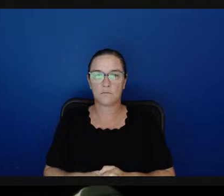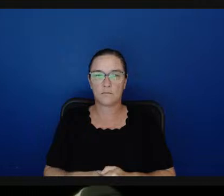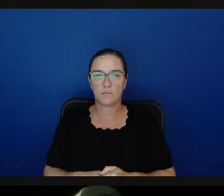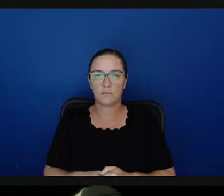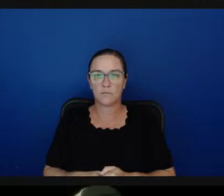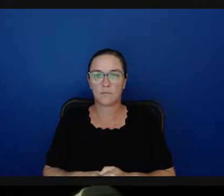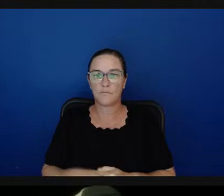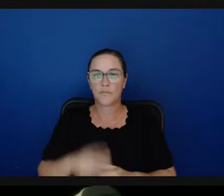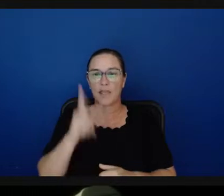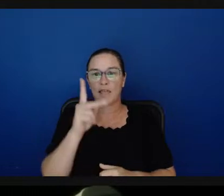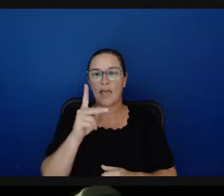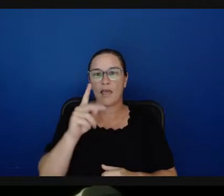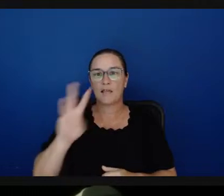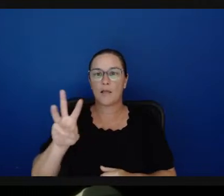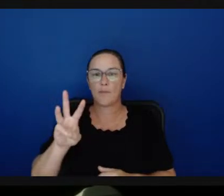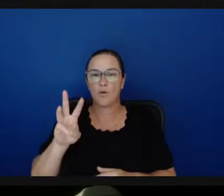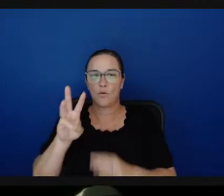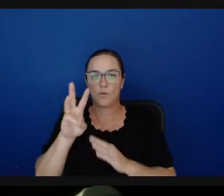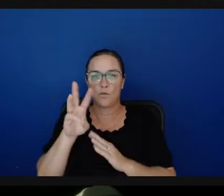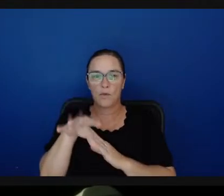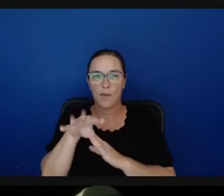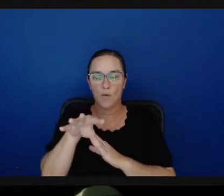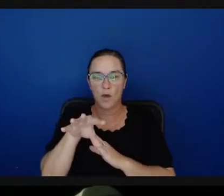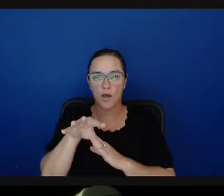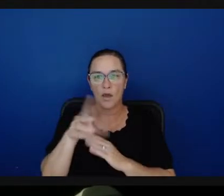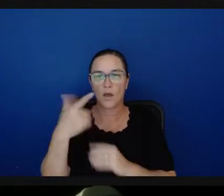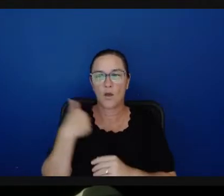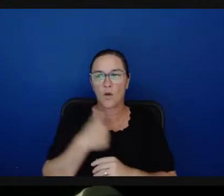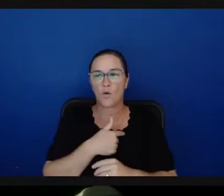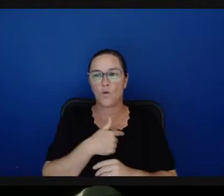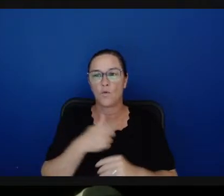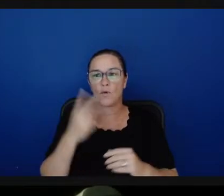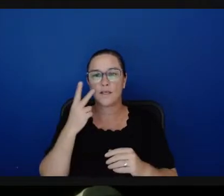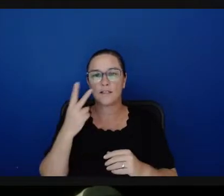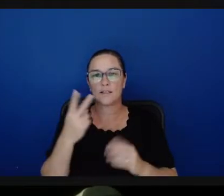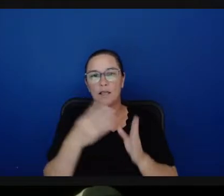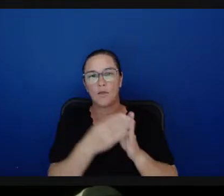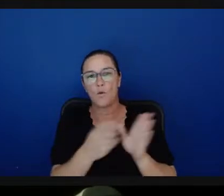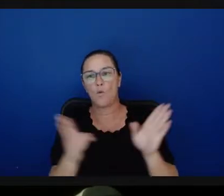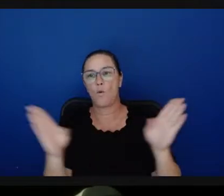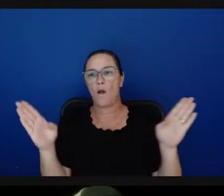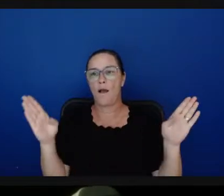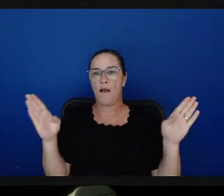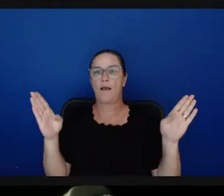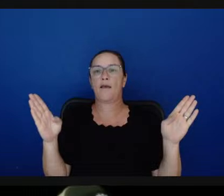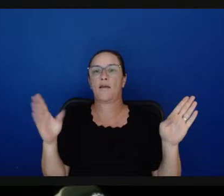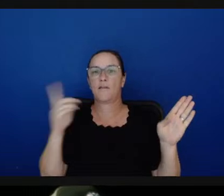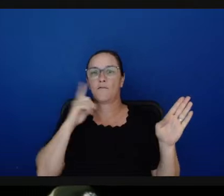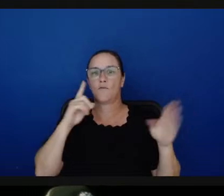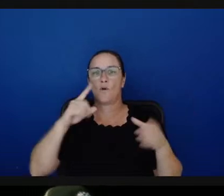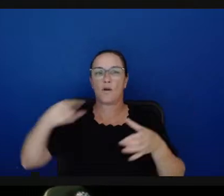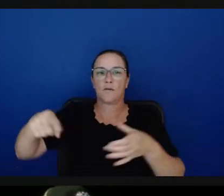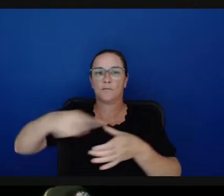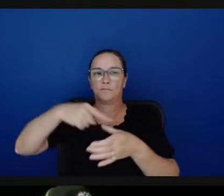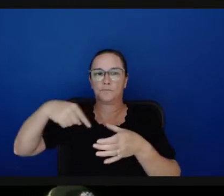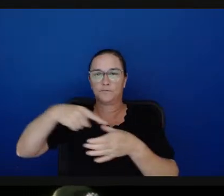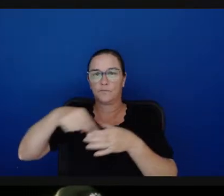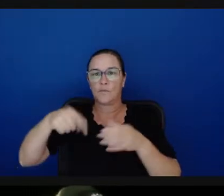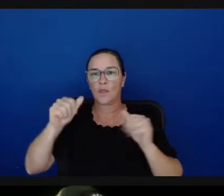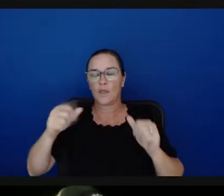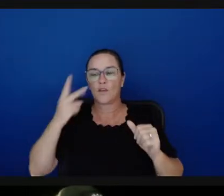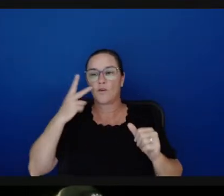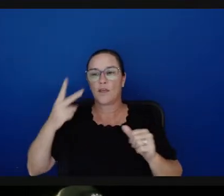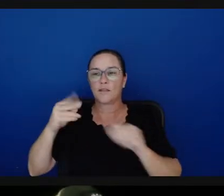The KW camera, which we see the wide view of the caldera, and here you can clearly see from right to left the direction